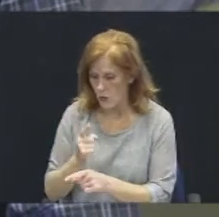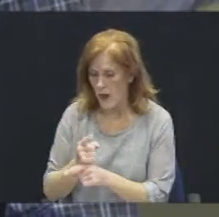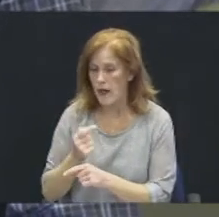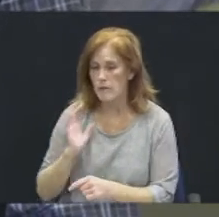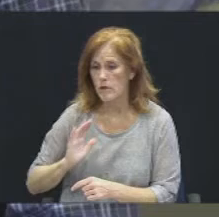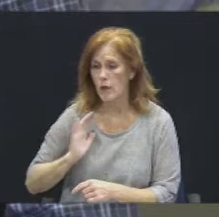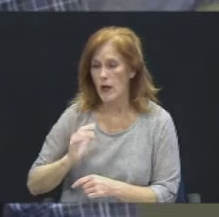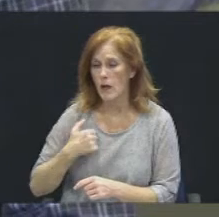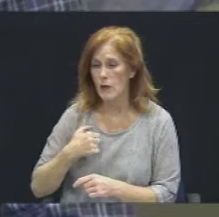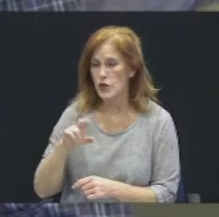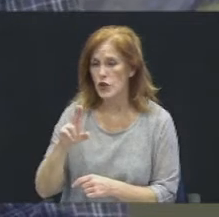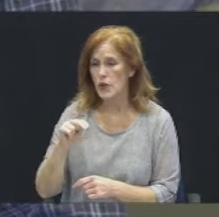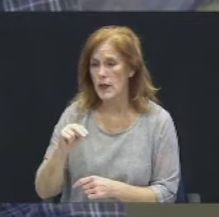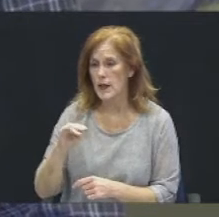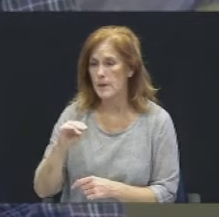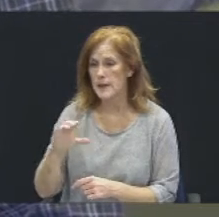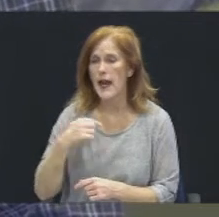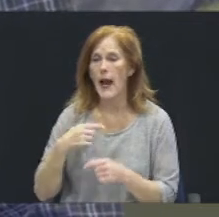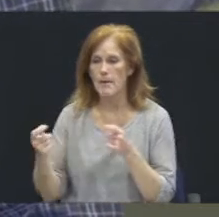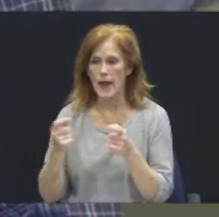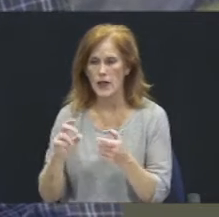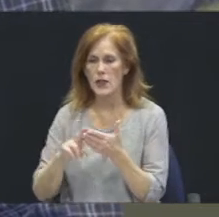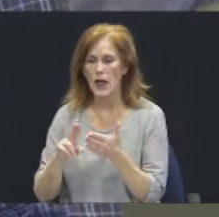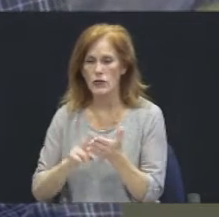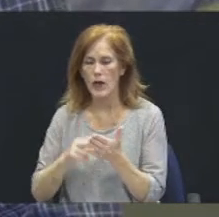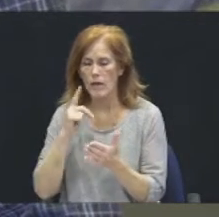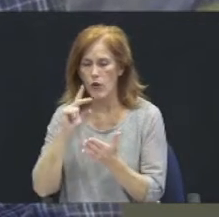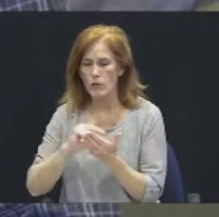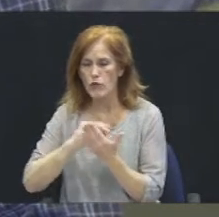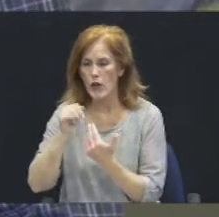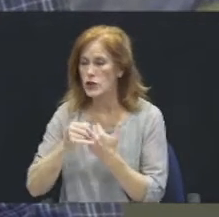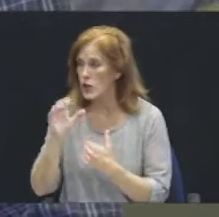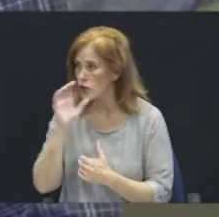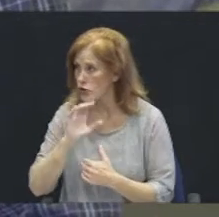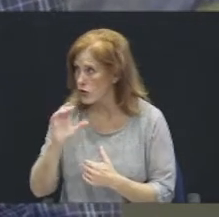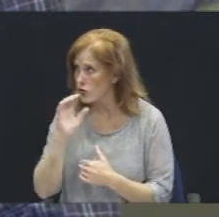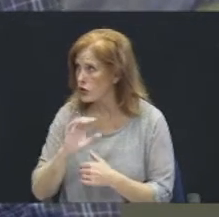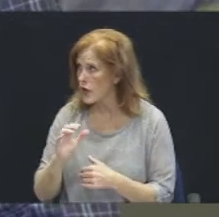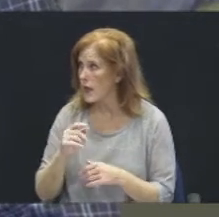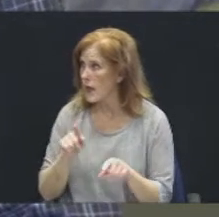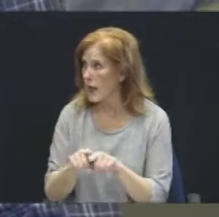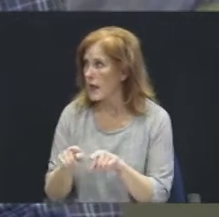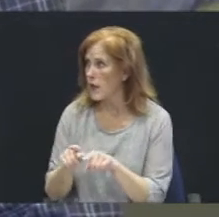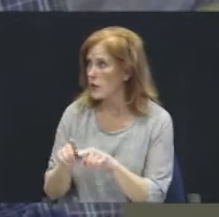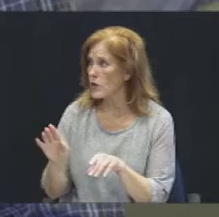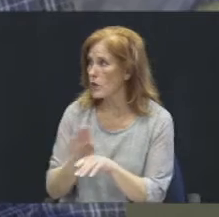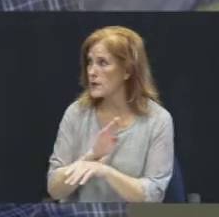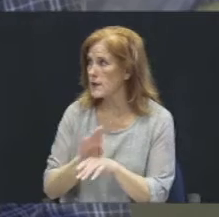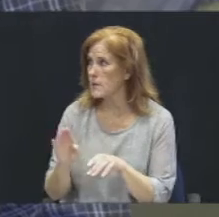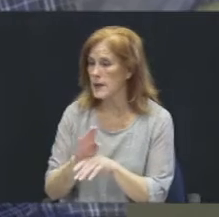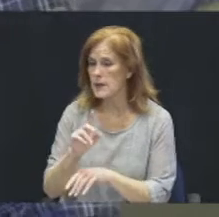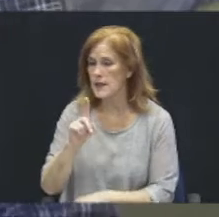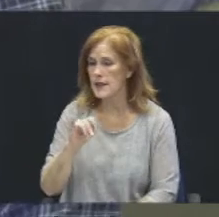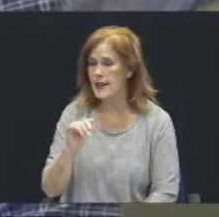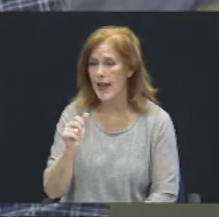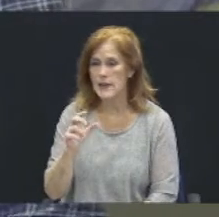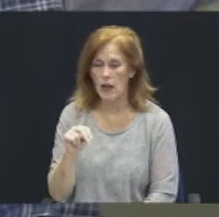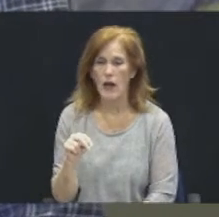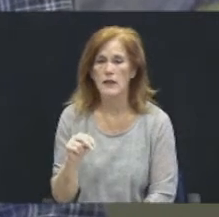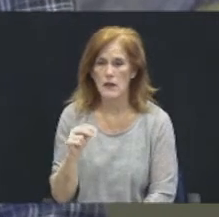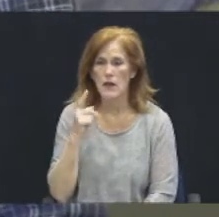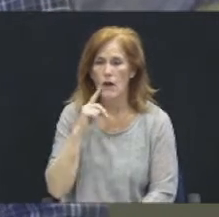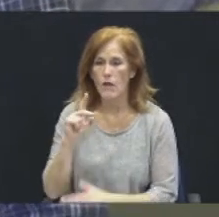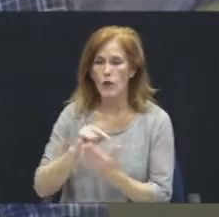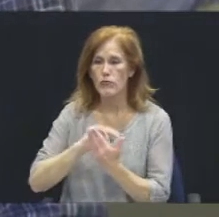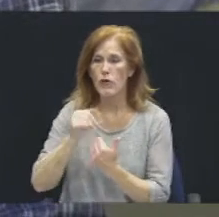I managed the contracts for Project Search and was the business liaison for the